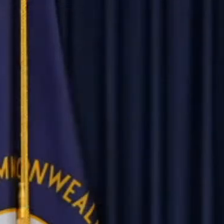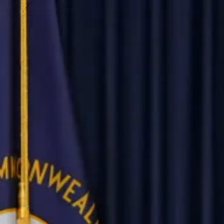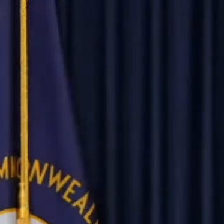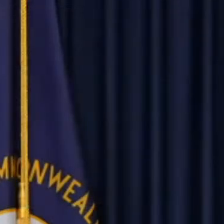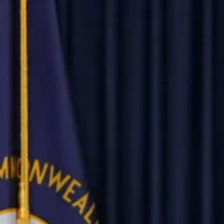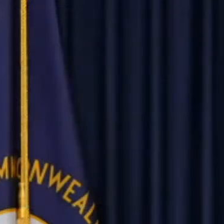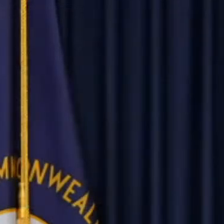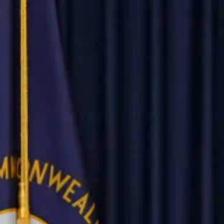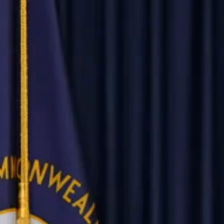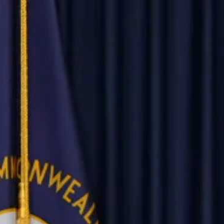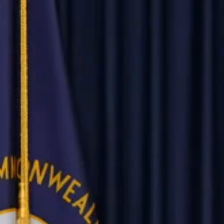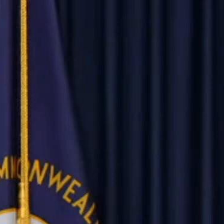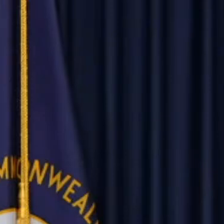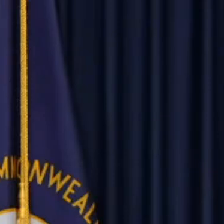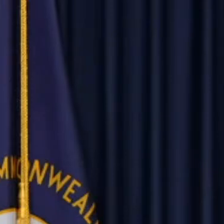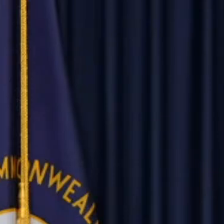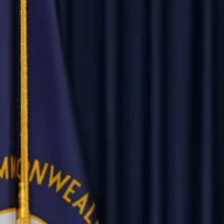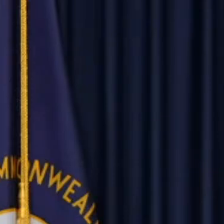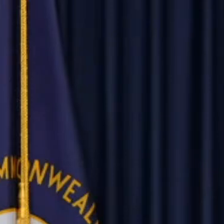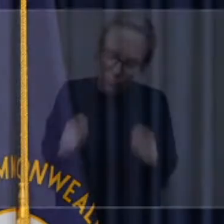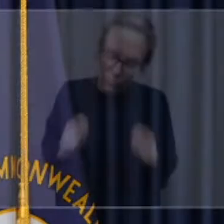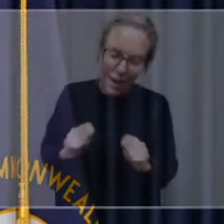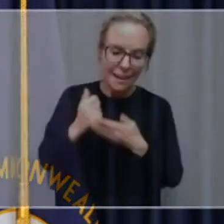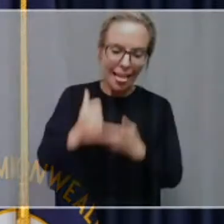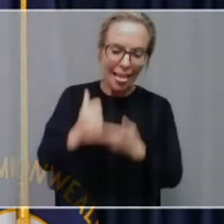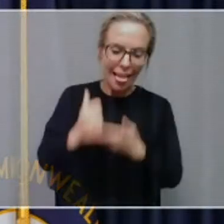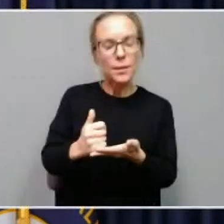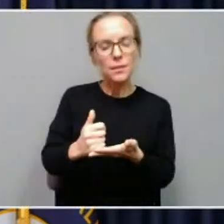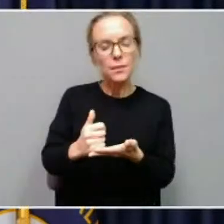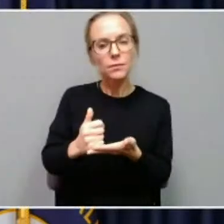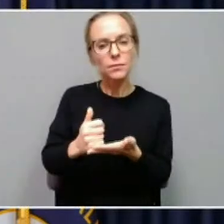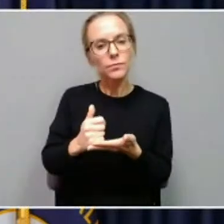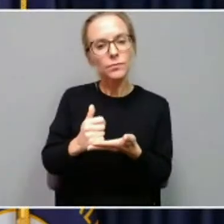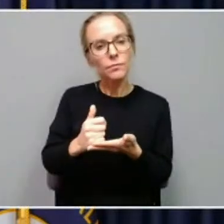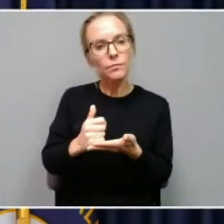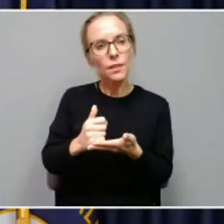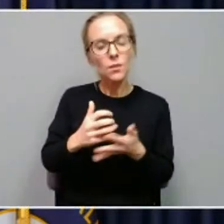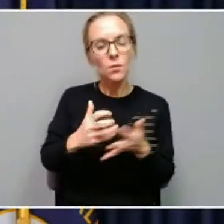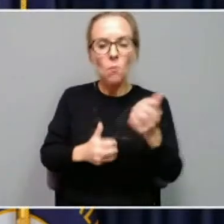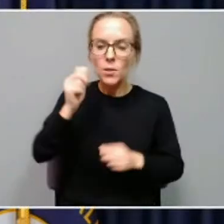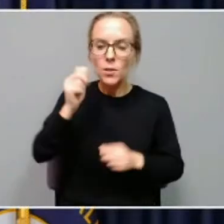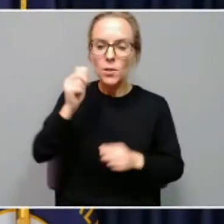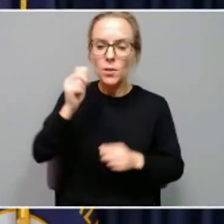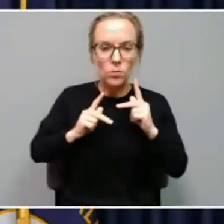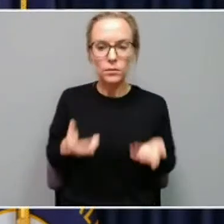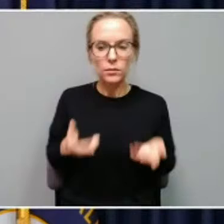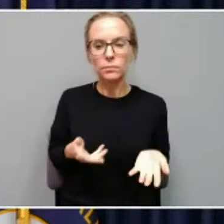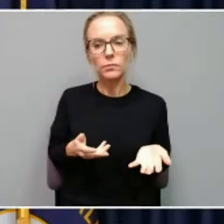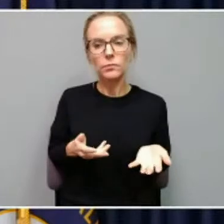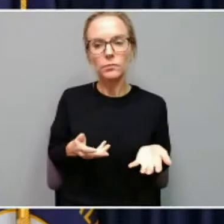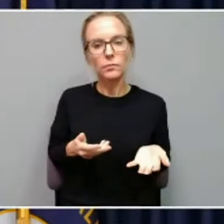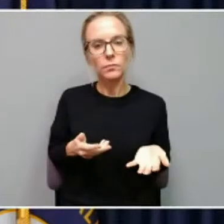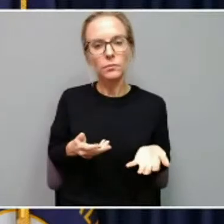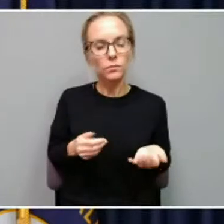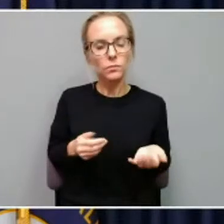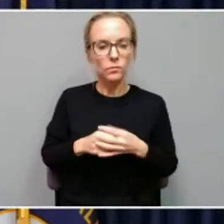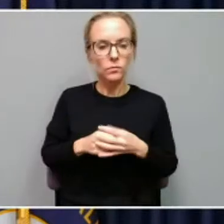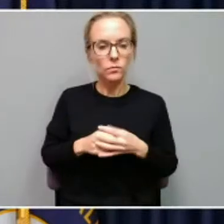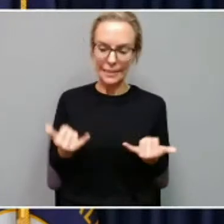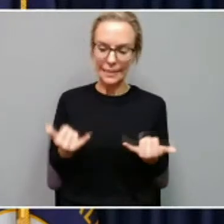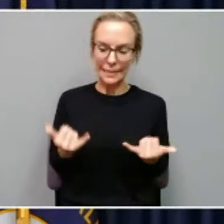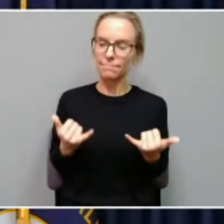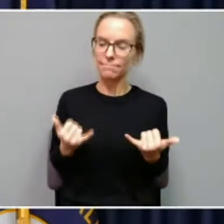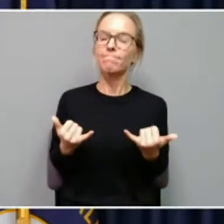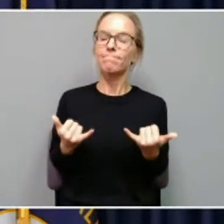could in trying to help the most people. And today I found a